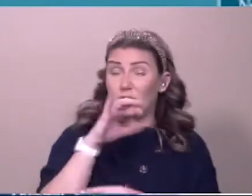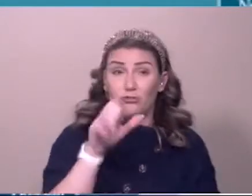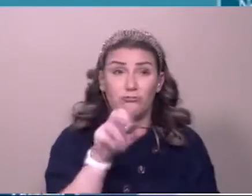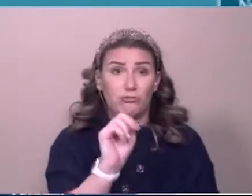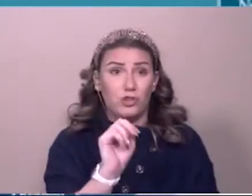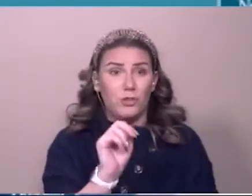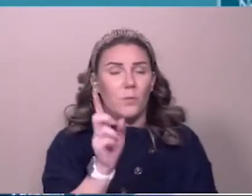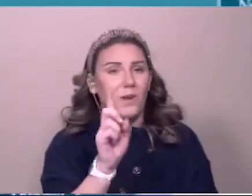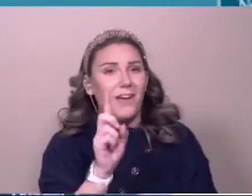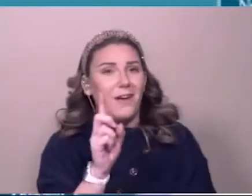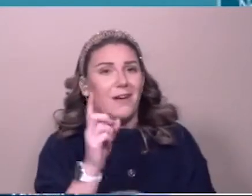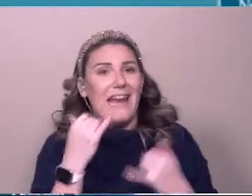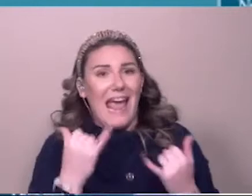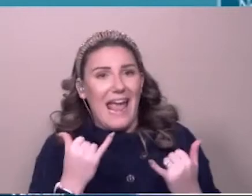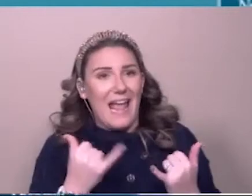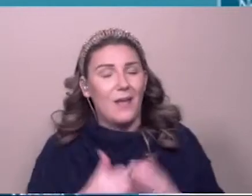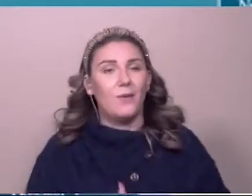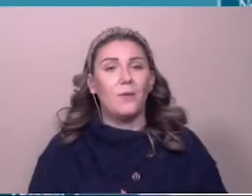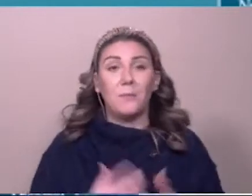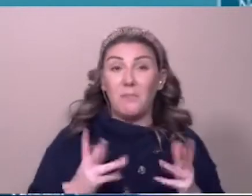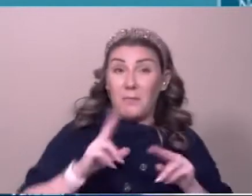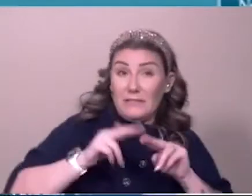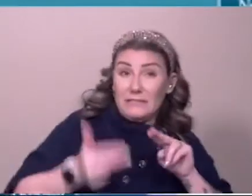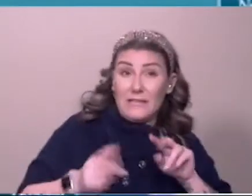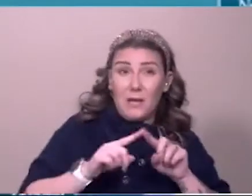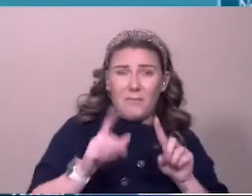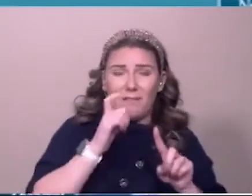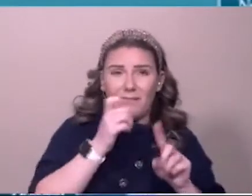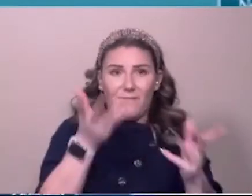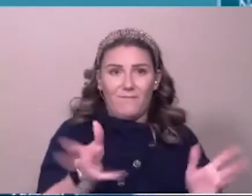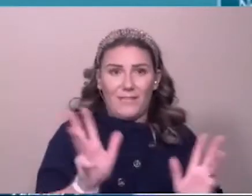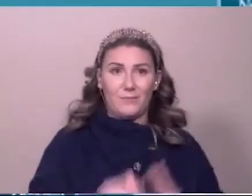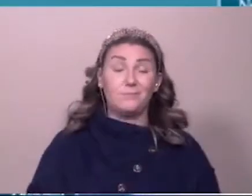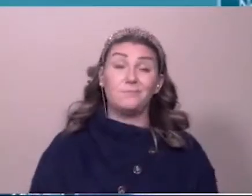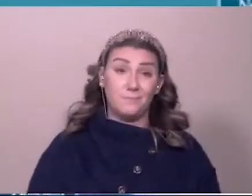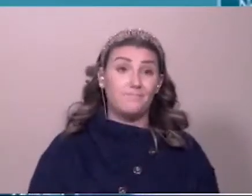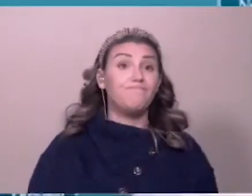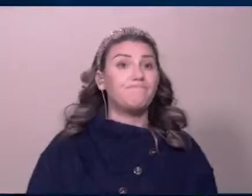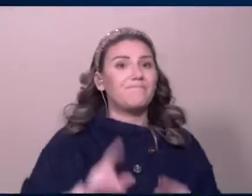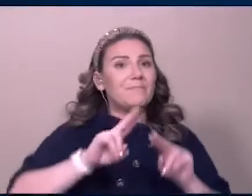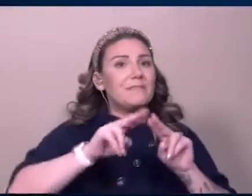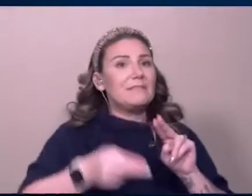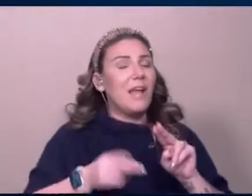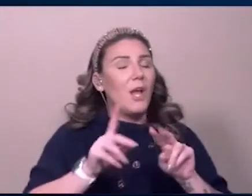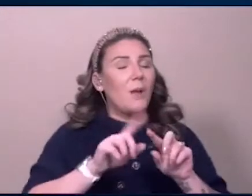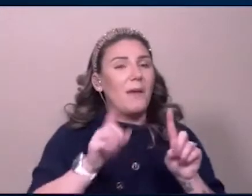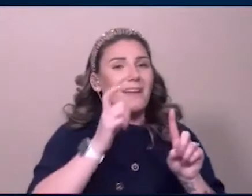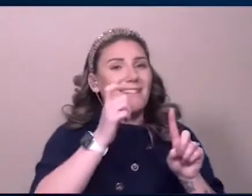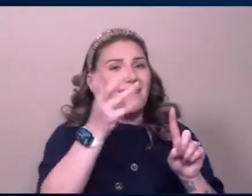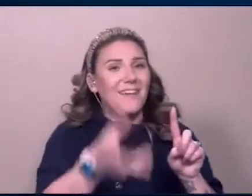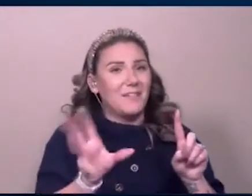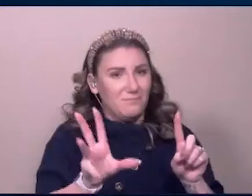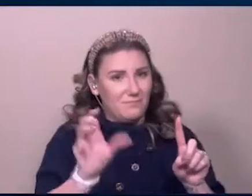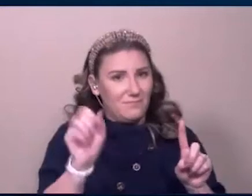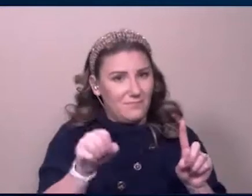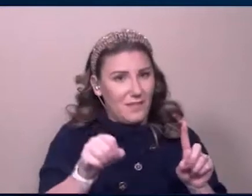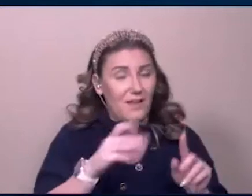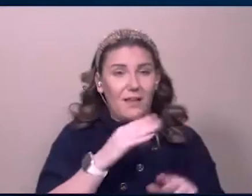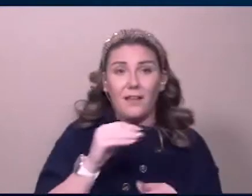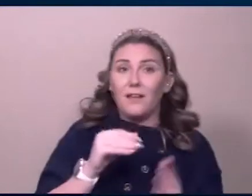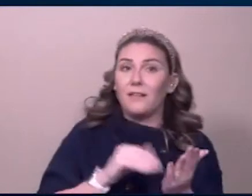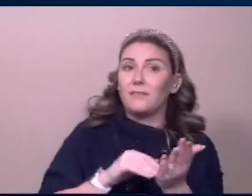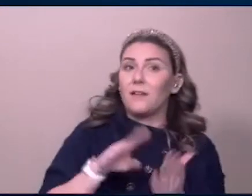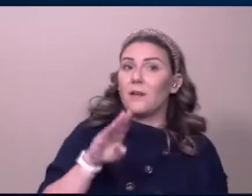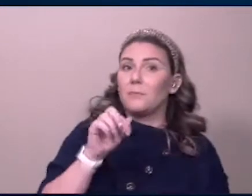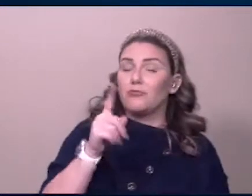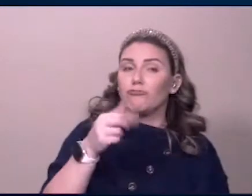now. So it may be down, but it's not over. Yeah, down but not out is that. And Dr. Batrash at the